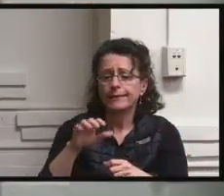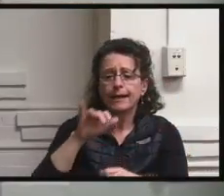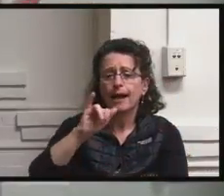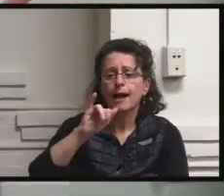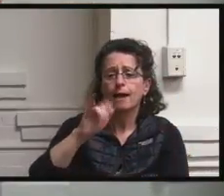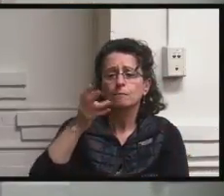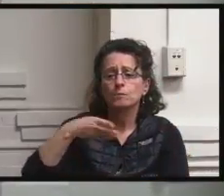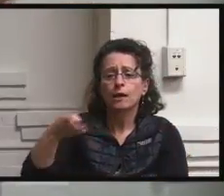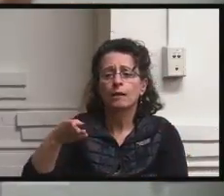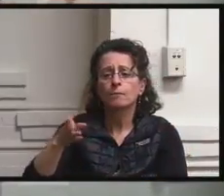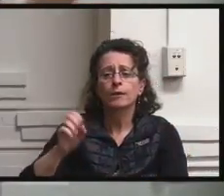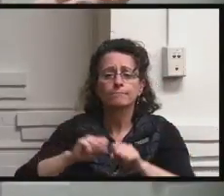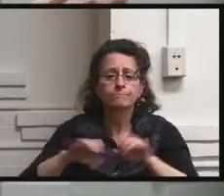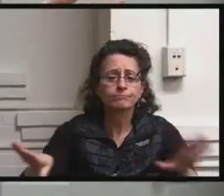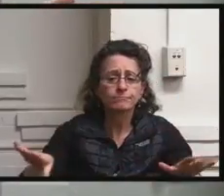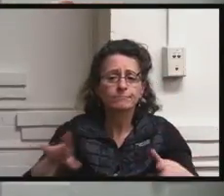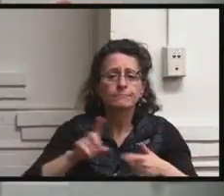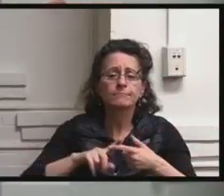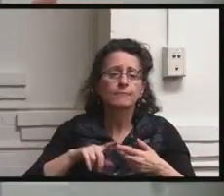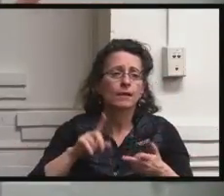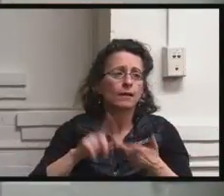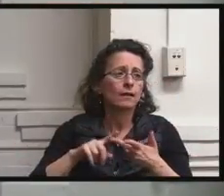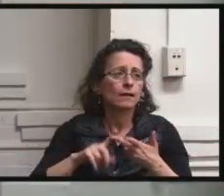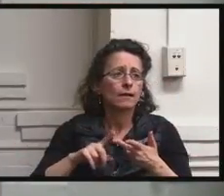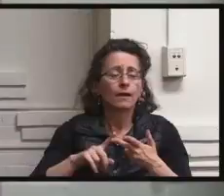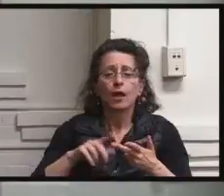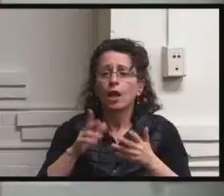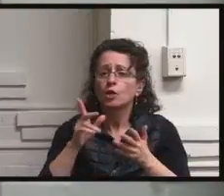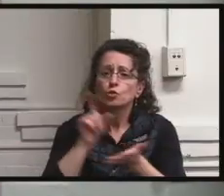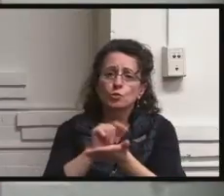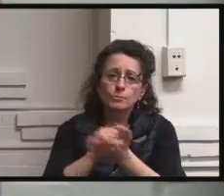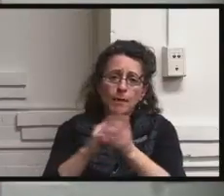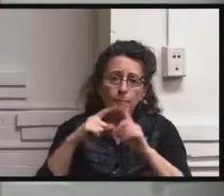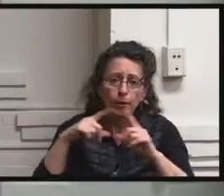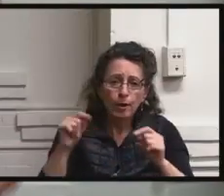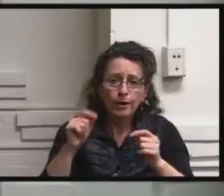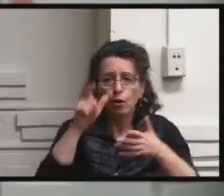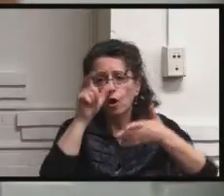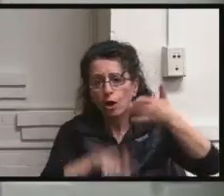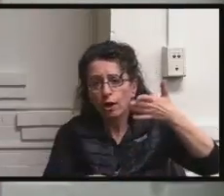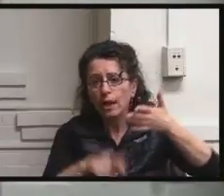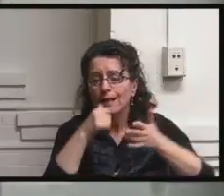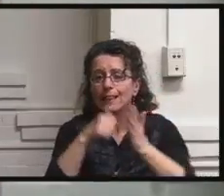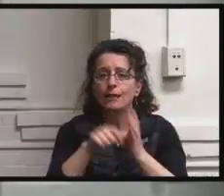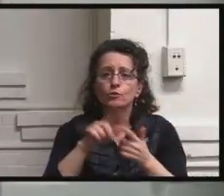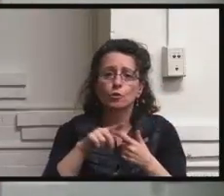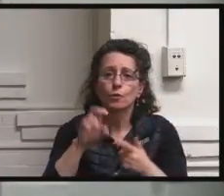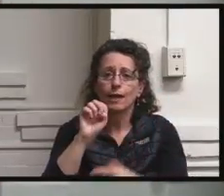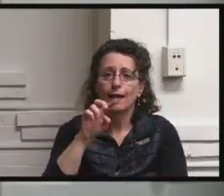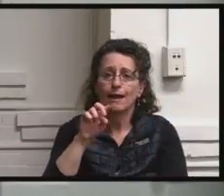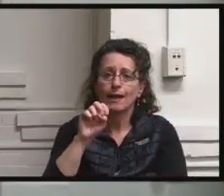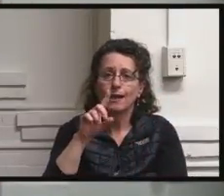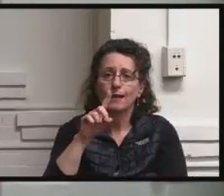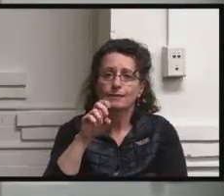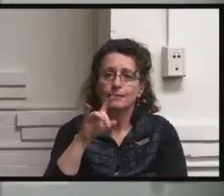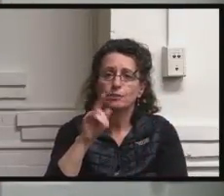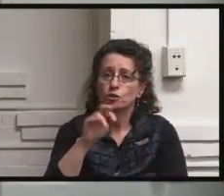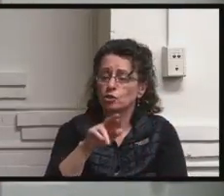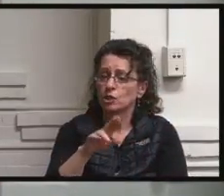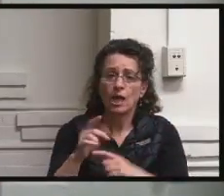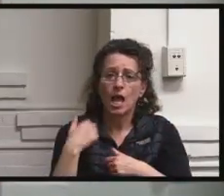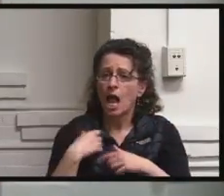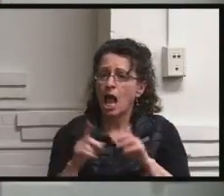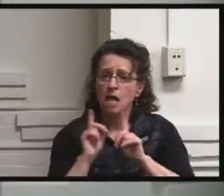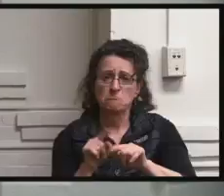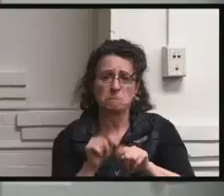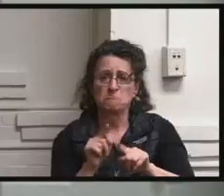a comments blog comments option. I've been coming to all these meetings, but I didn't